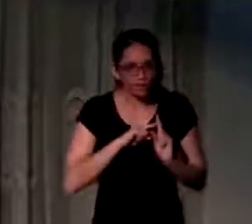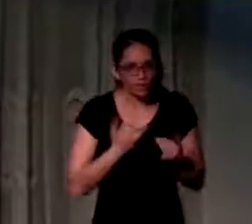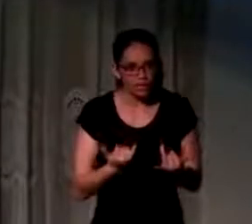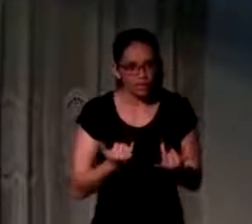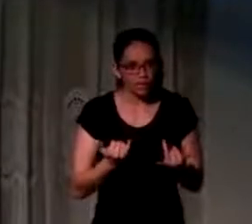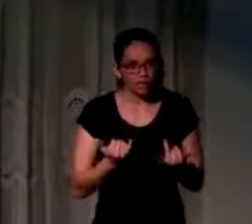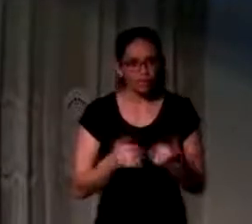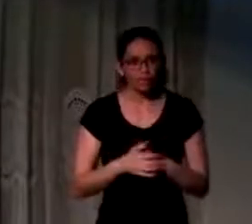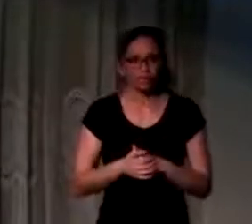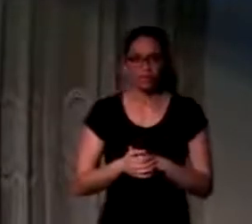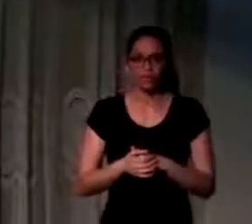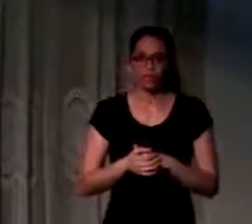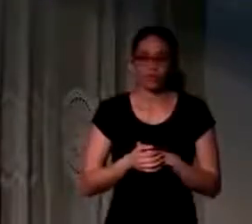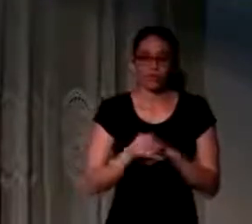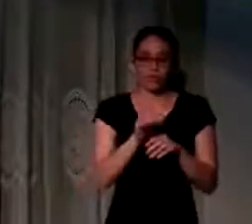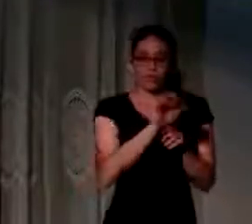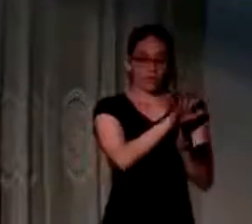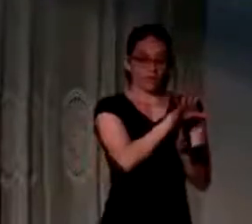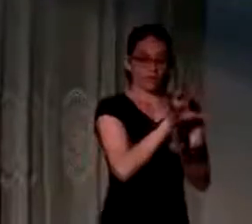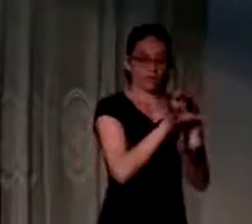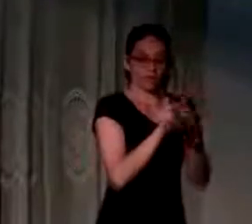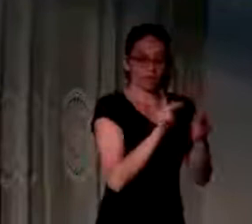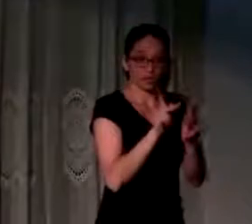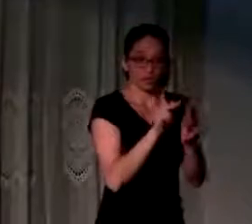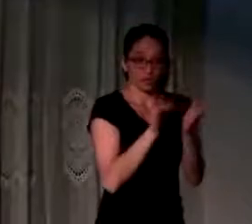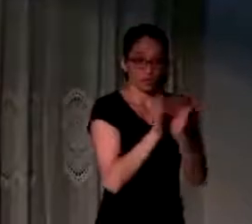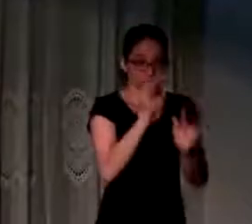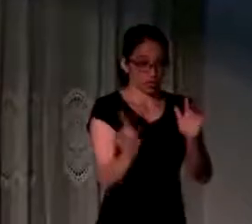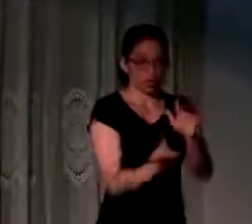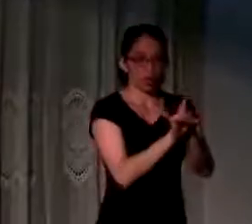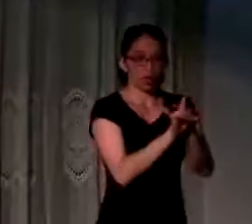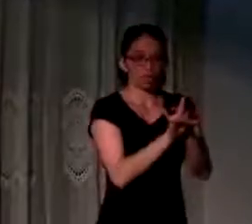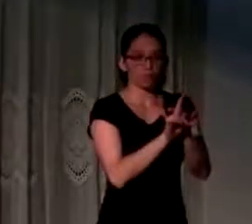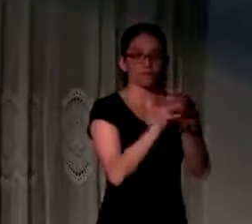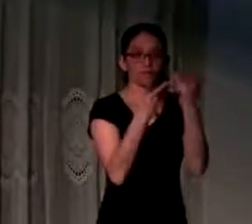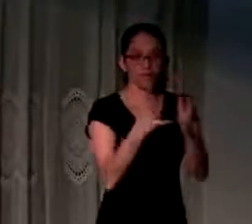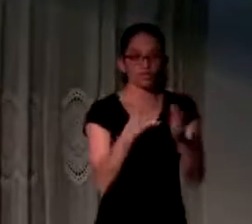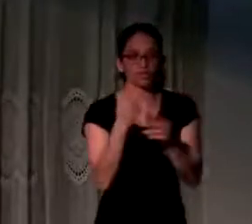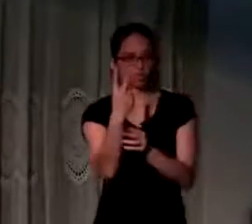After the 500 people, there were two more notable characters.